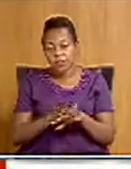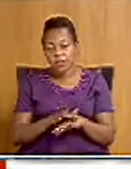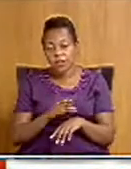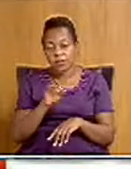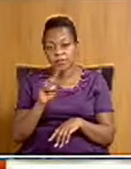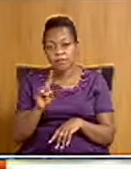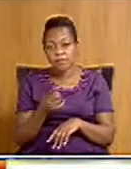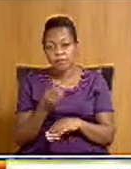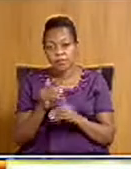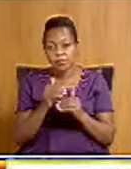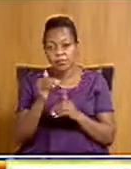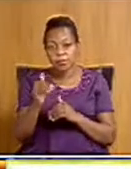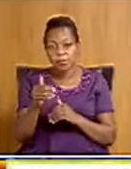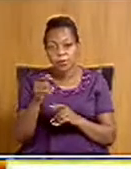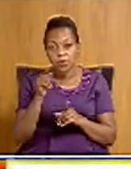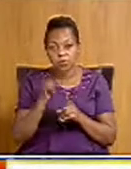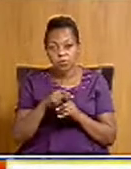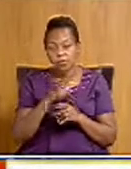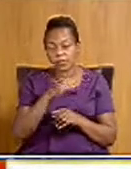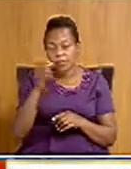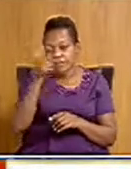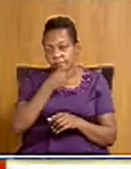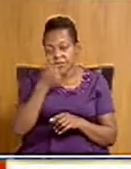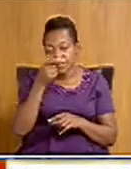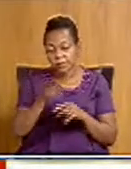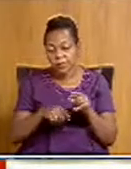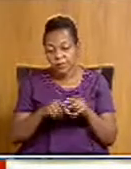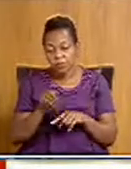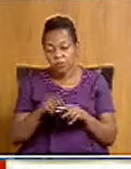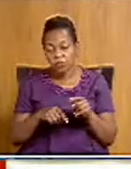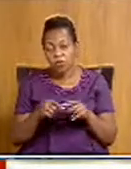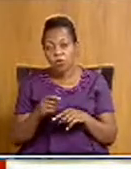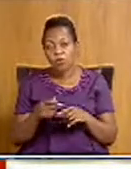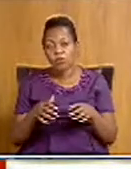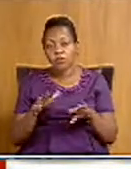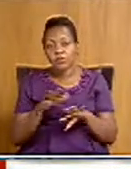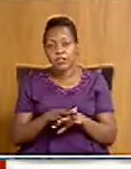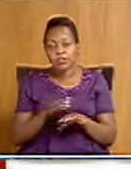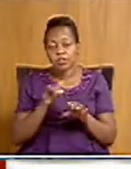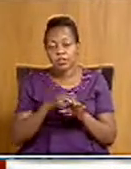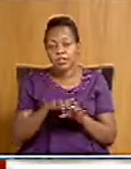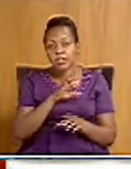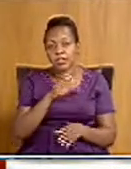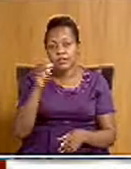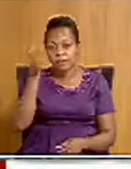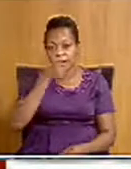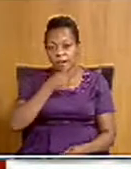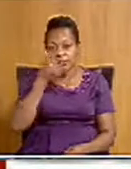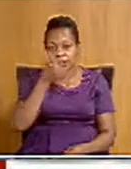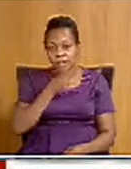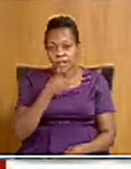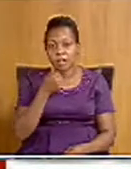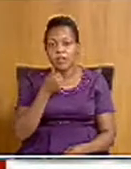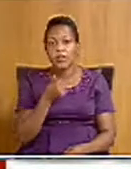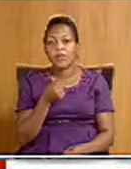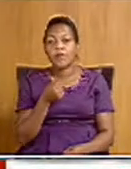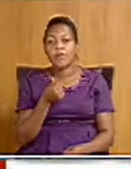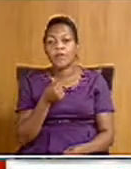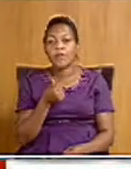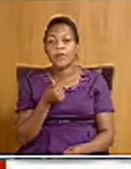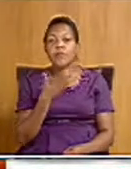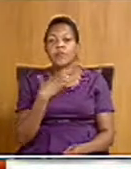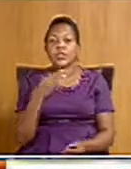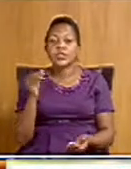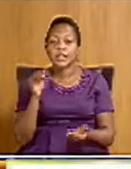step to the East African political federation. In East Africa, we should not repeat